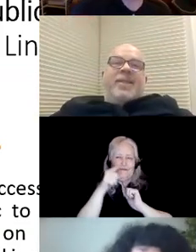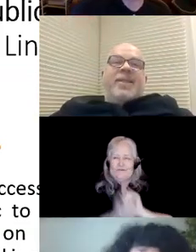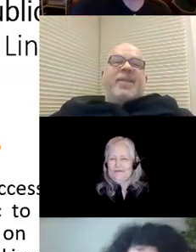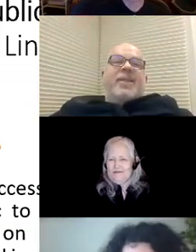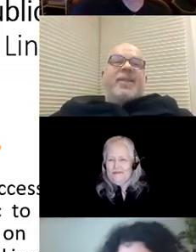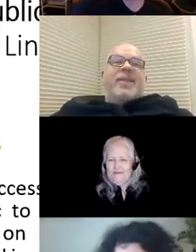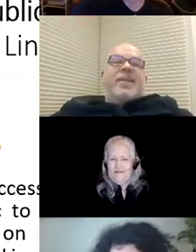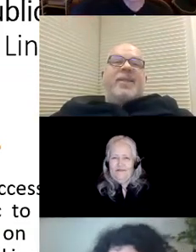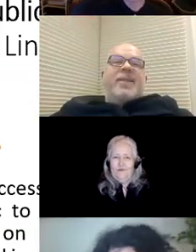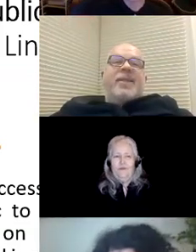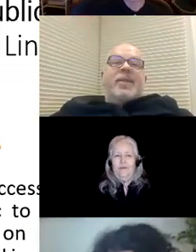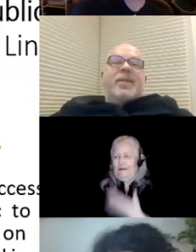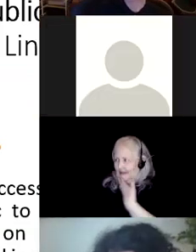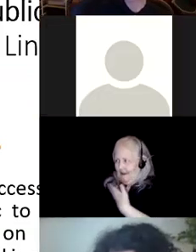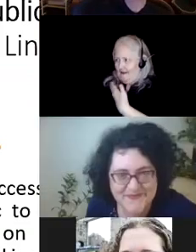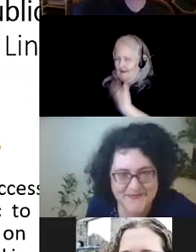Thank you.